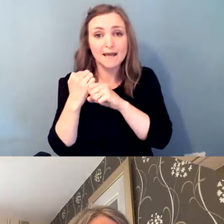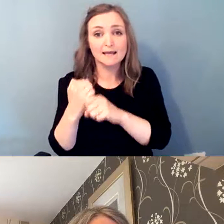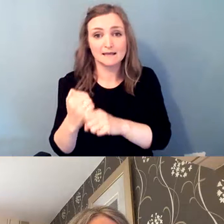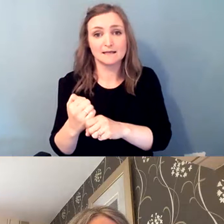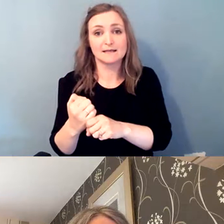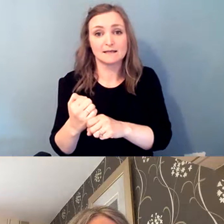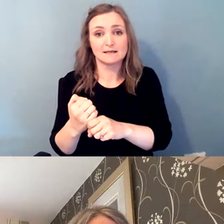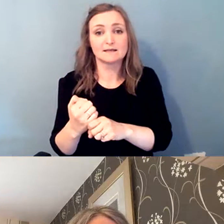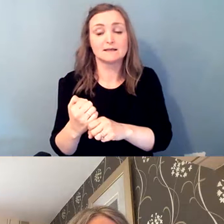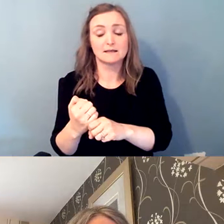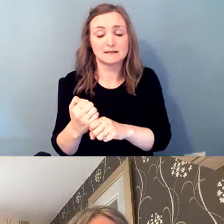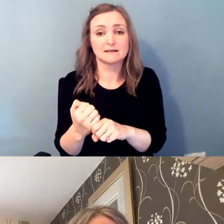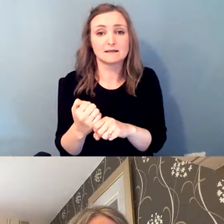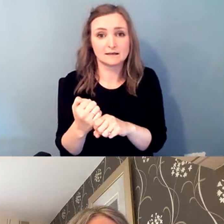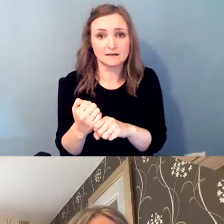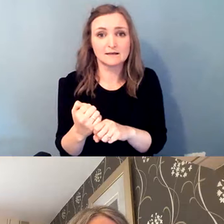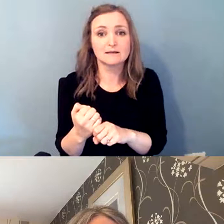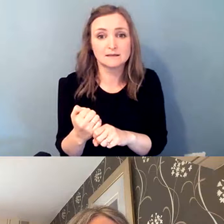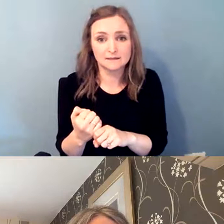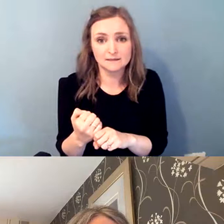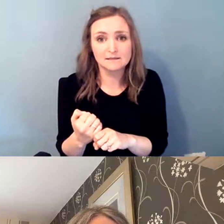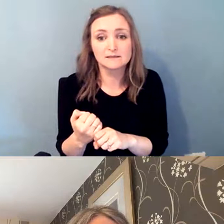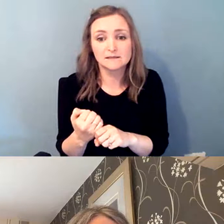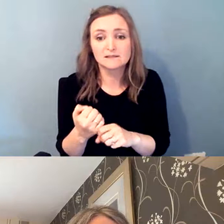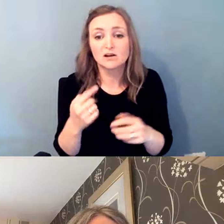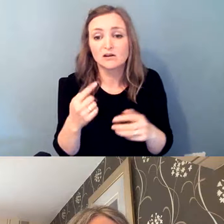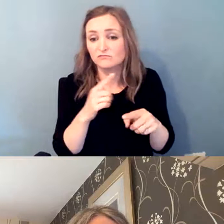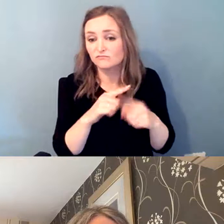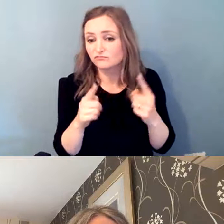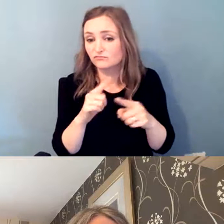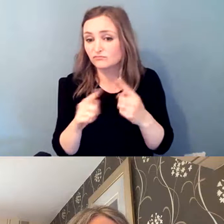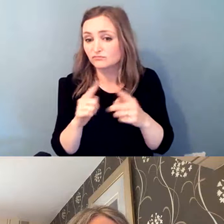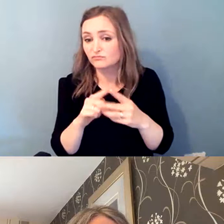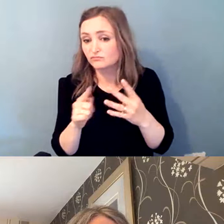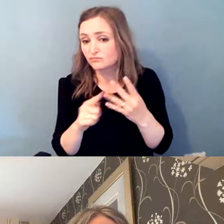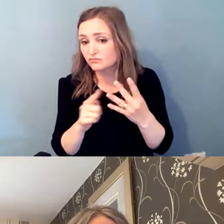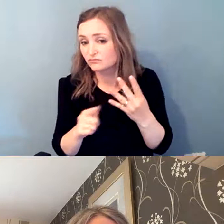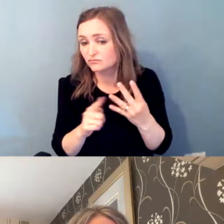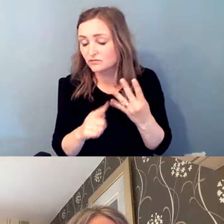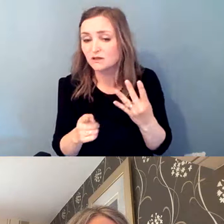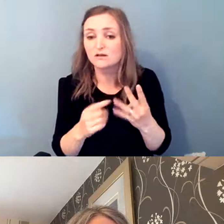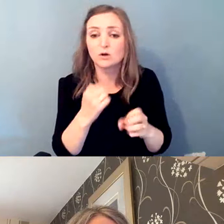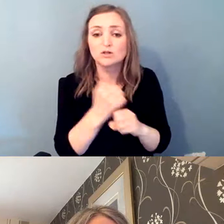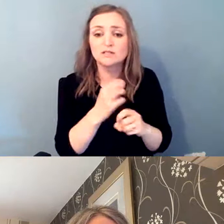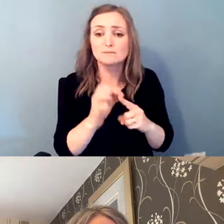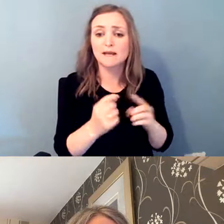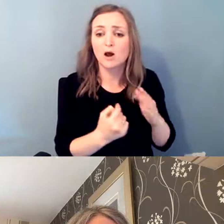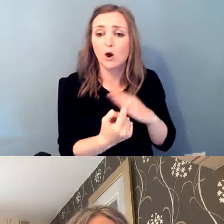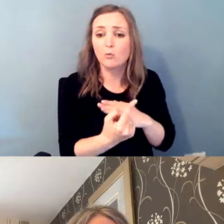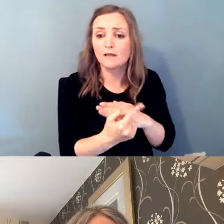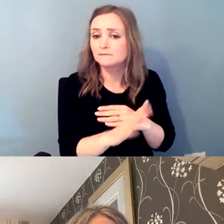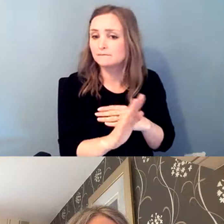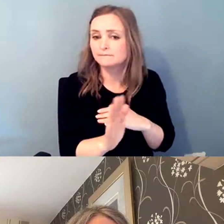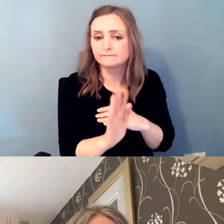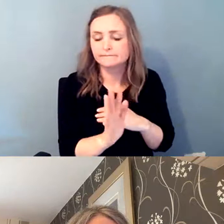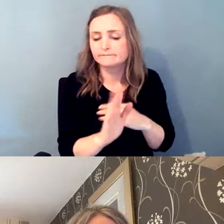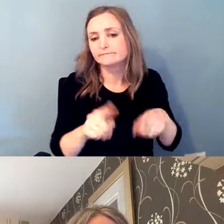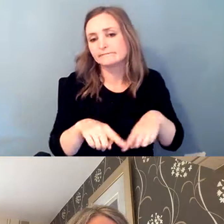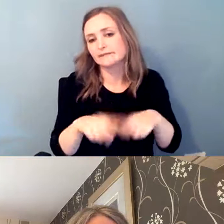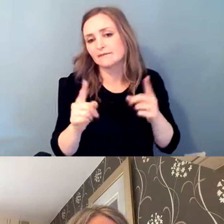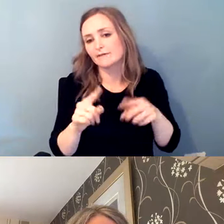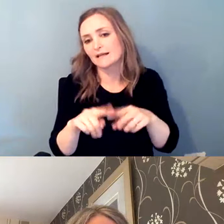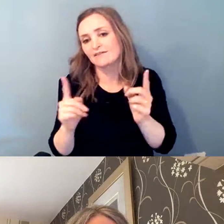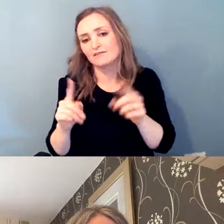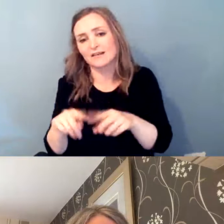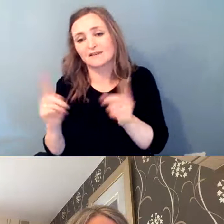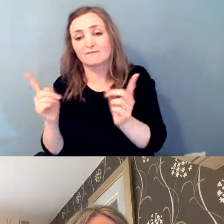fact that there are a variety of health and care professionals that you can essentially be triaged to